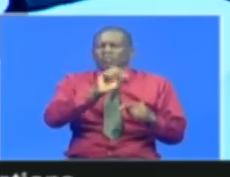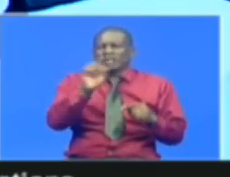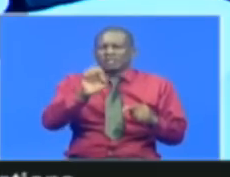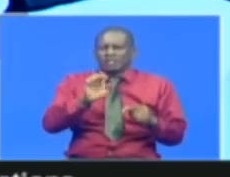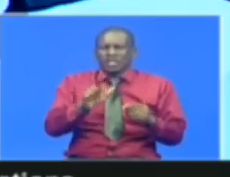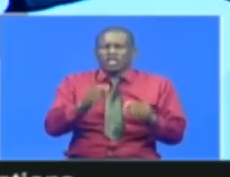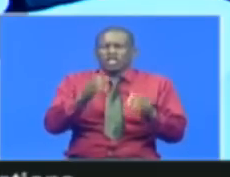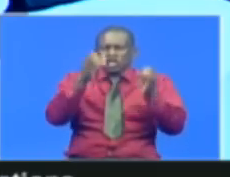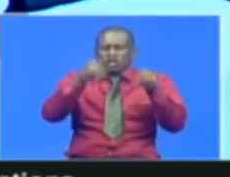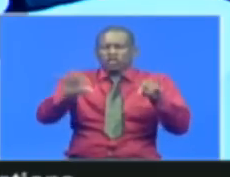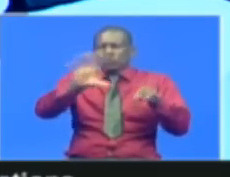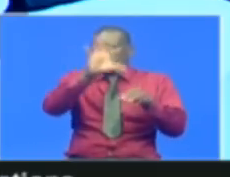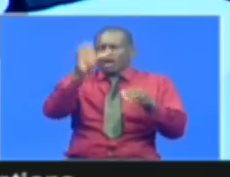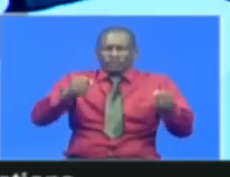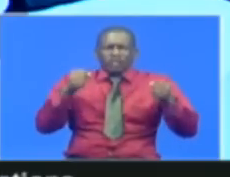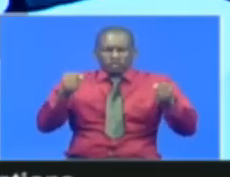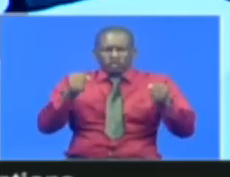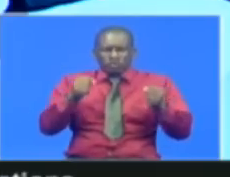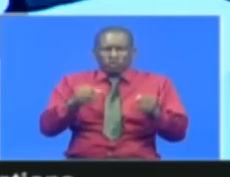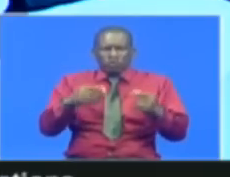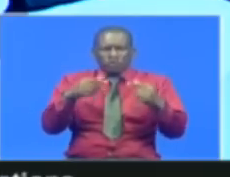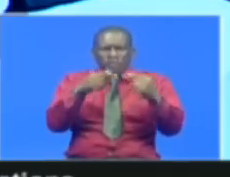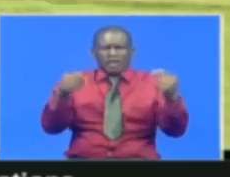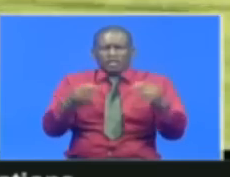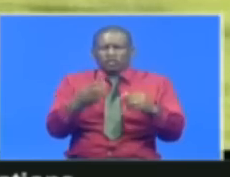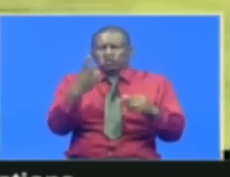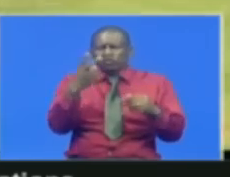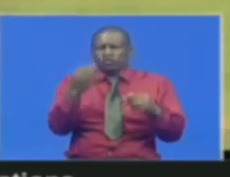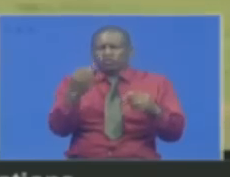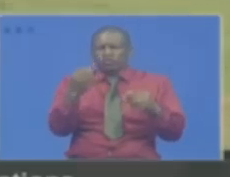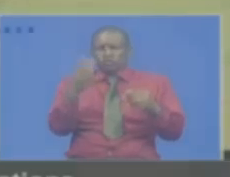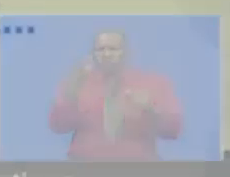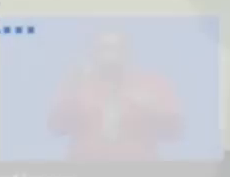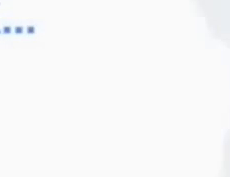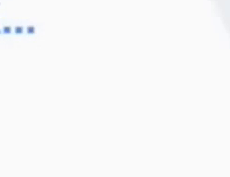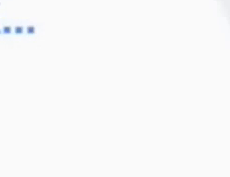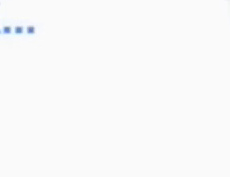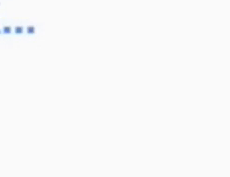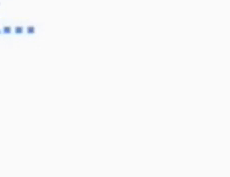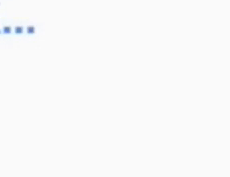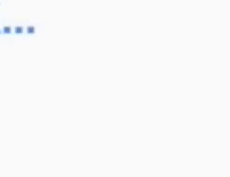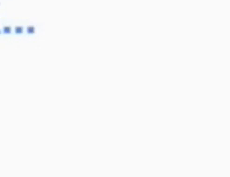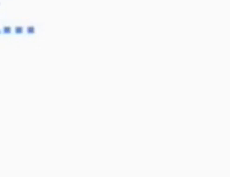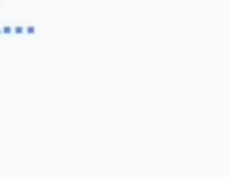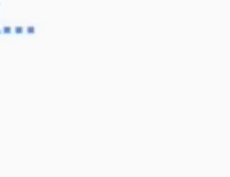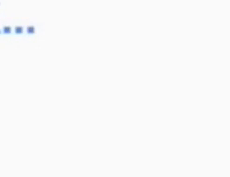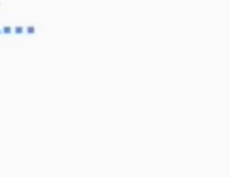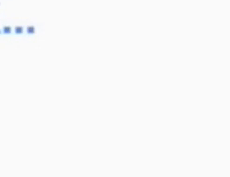champions will come up against 2008 winners Uruguay, who've been...